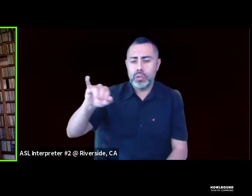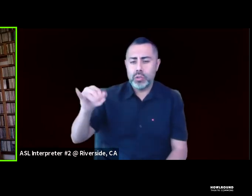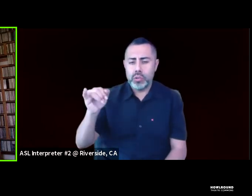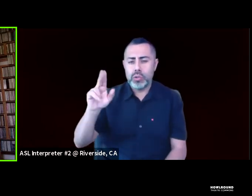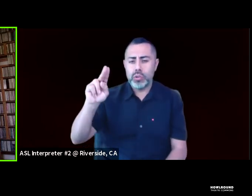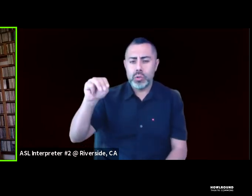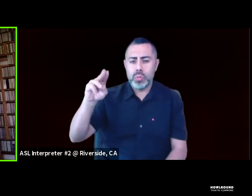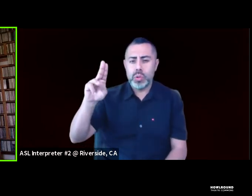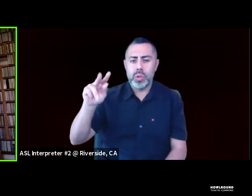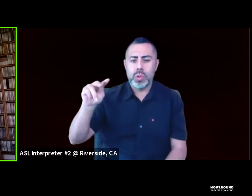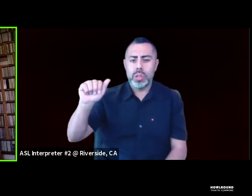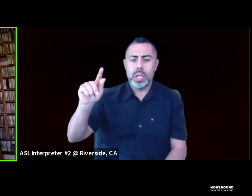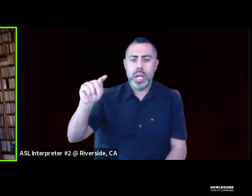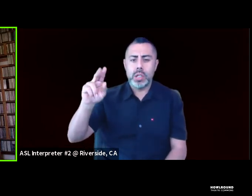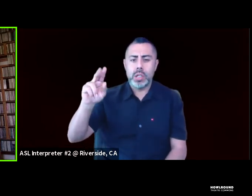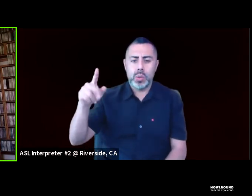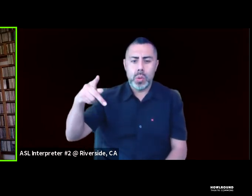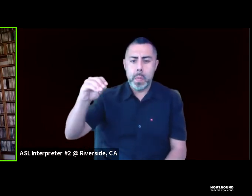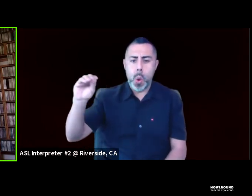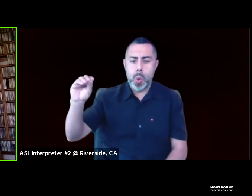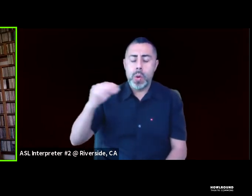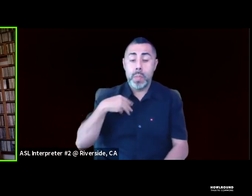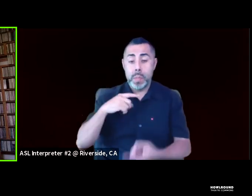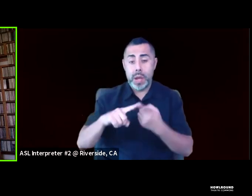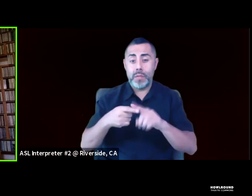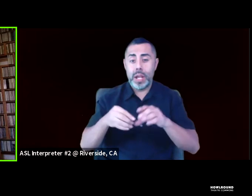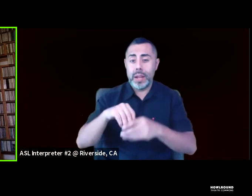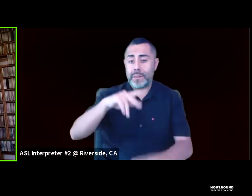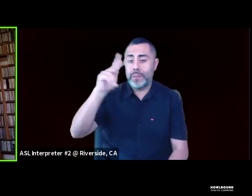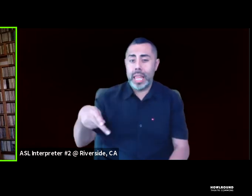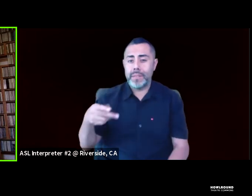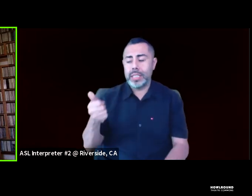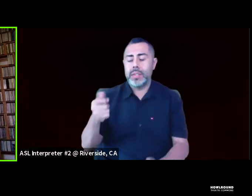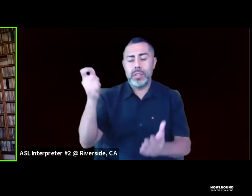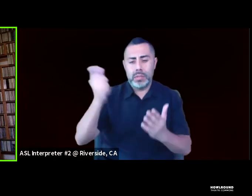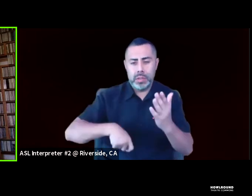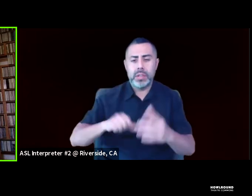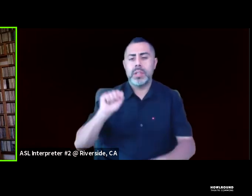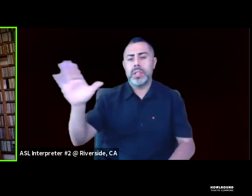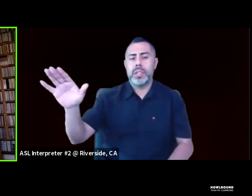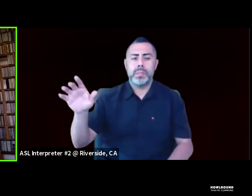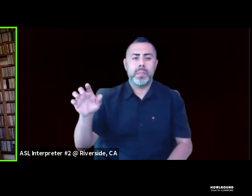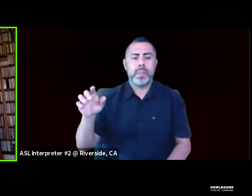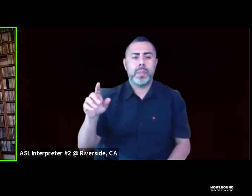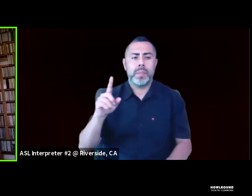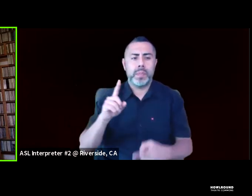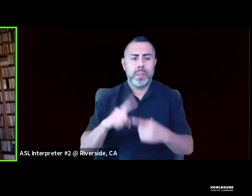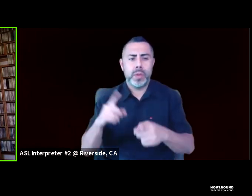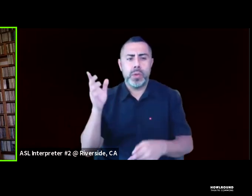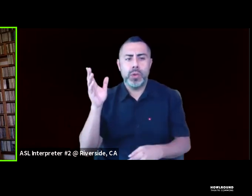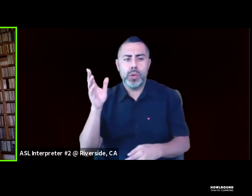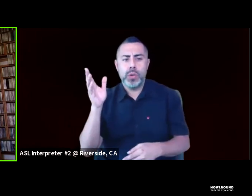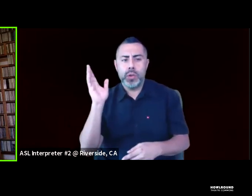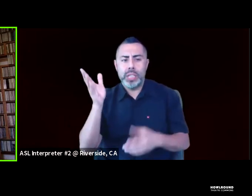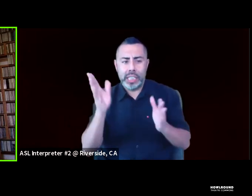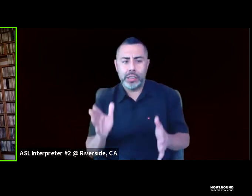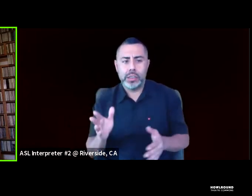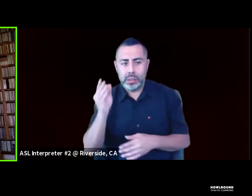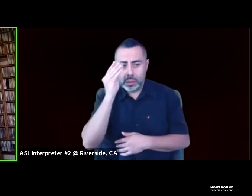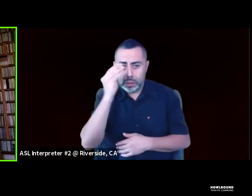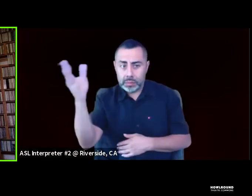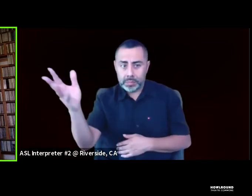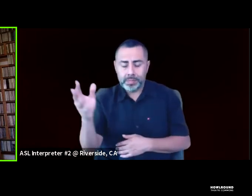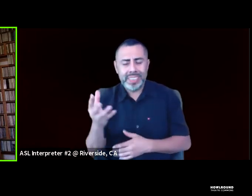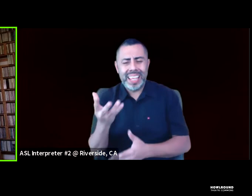presenters, talking about the lack of safety net and requesting ethical cancellation.